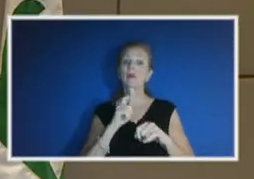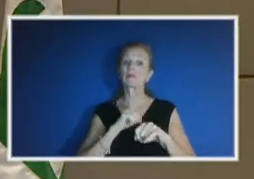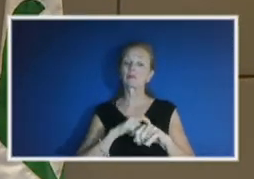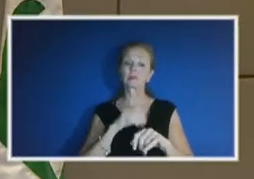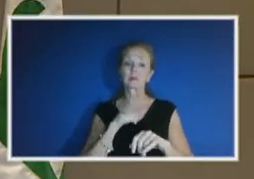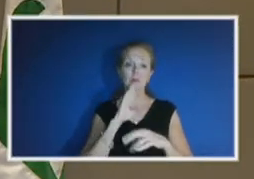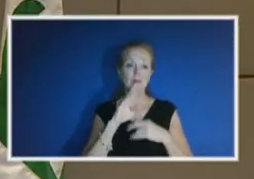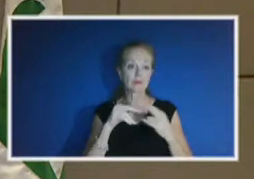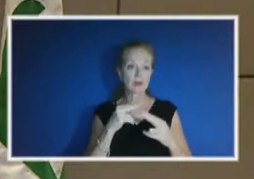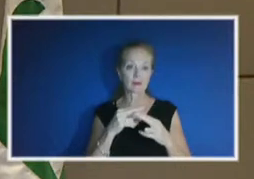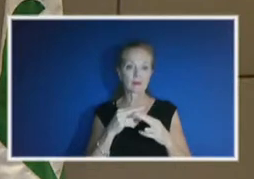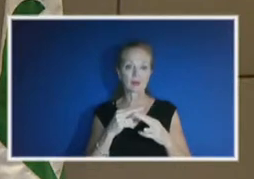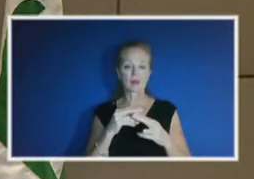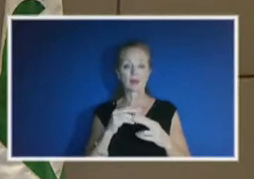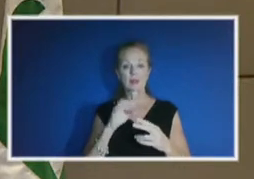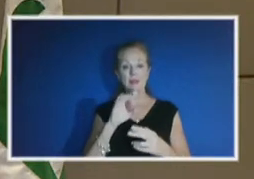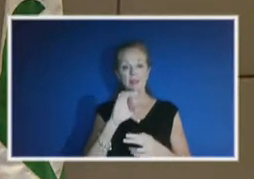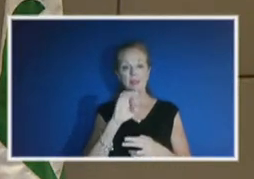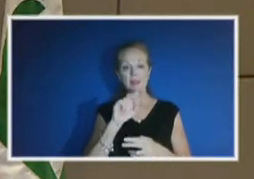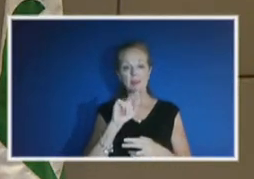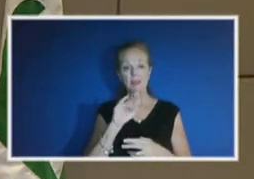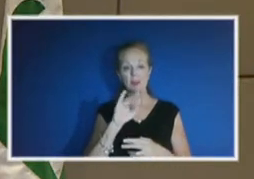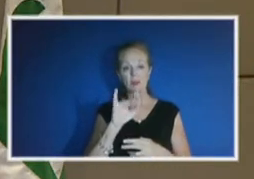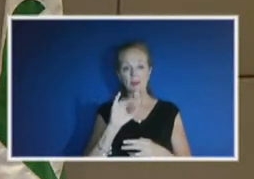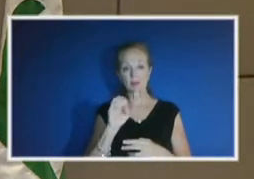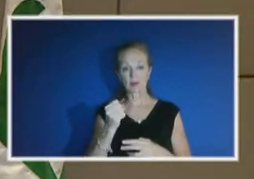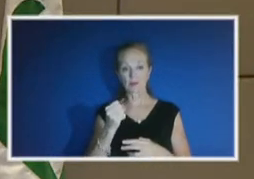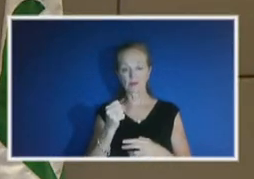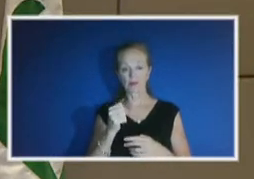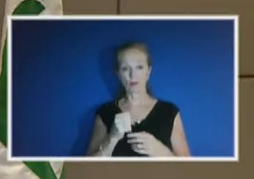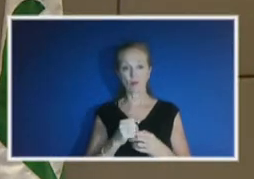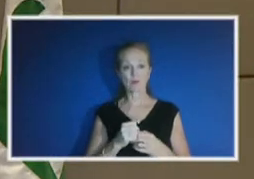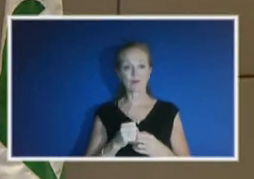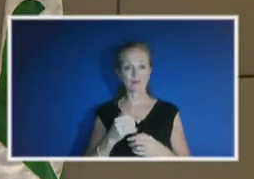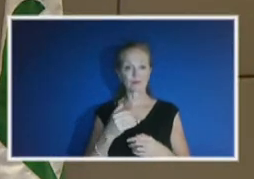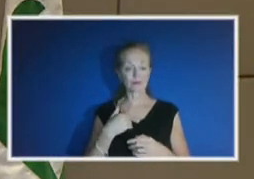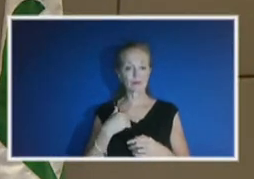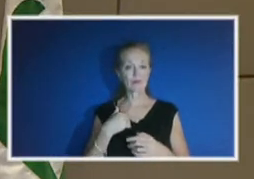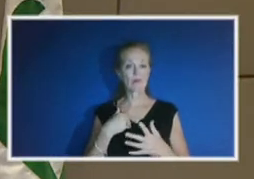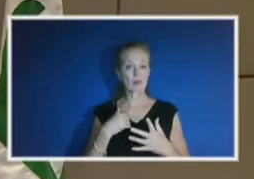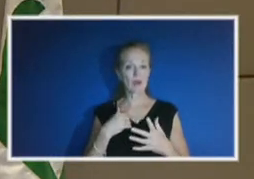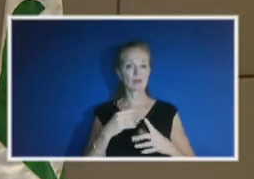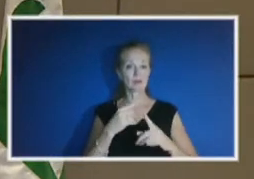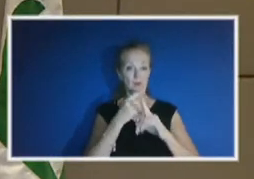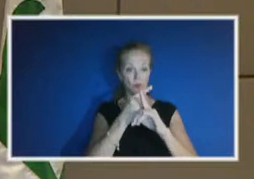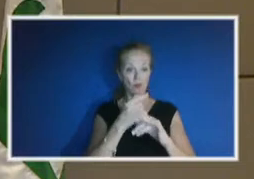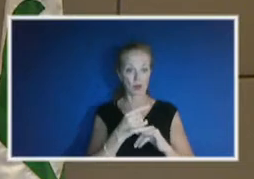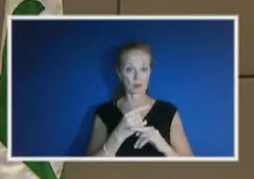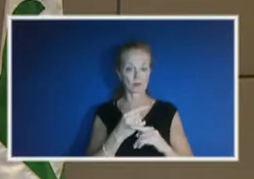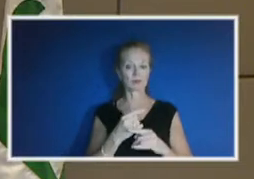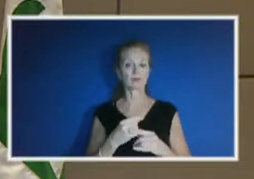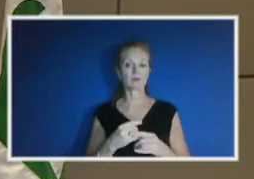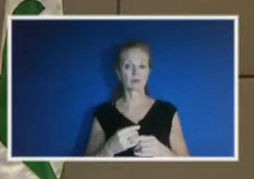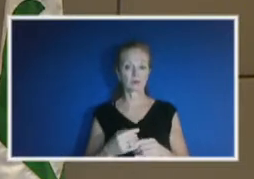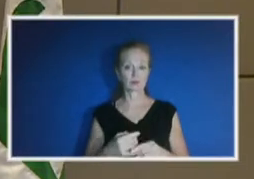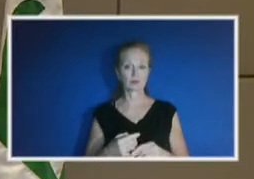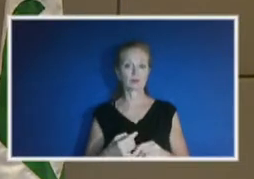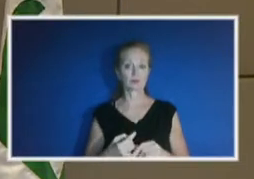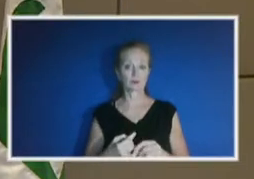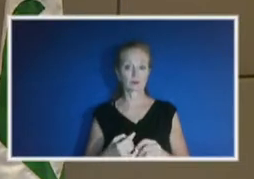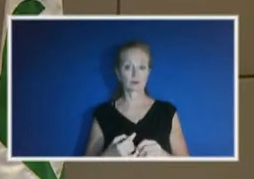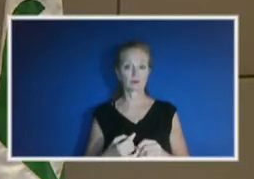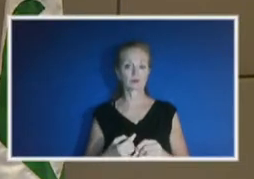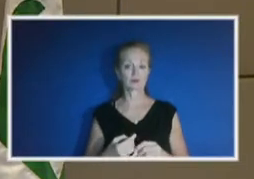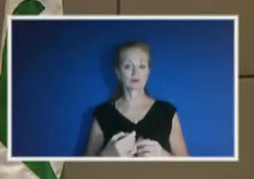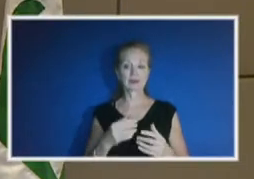about our cemeteries. And they have a sense, I think rightly, that this is probably